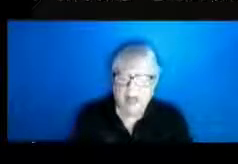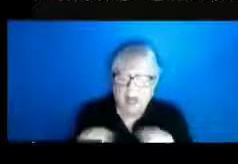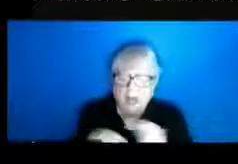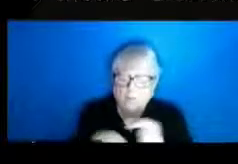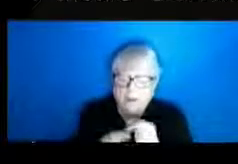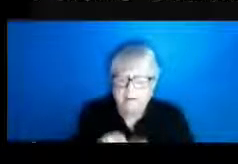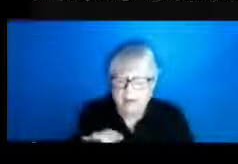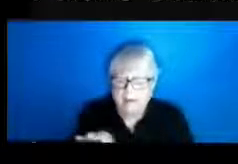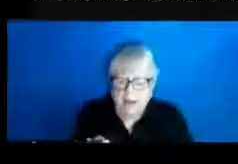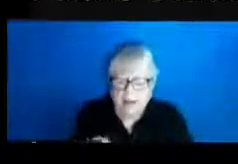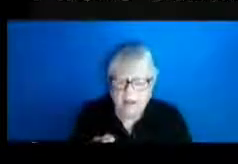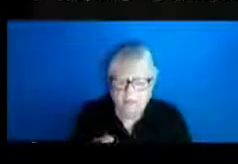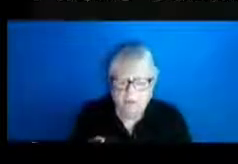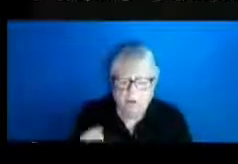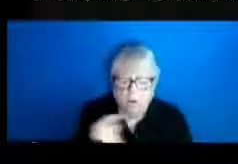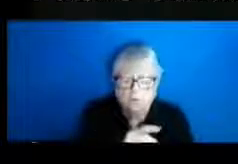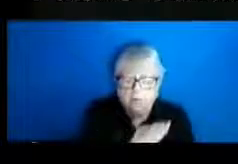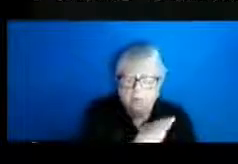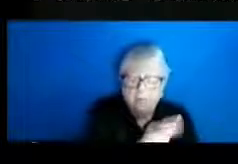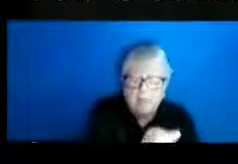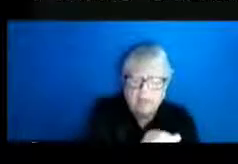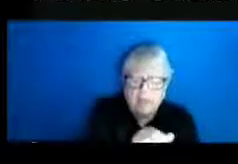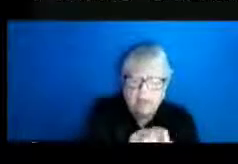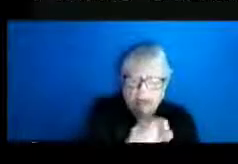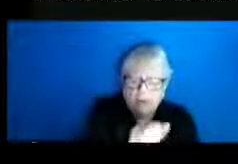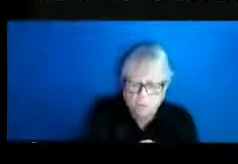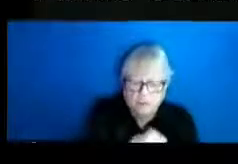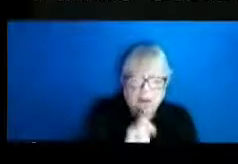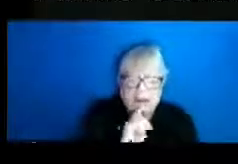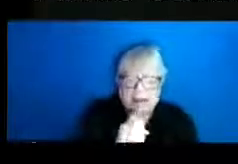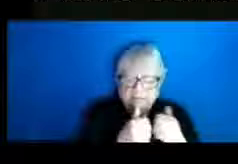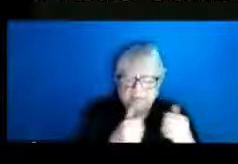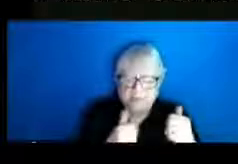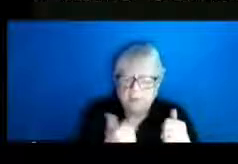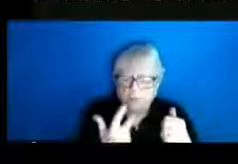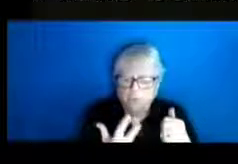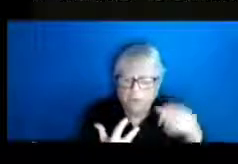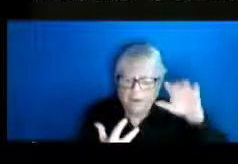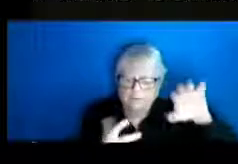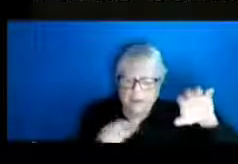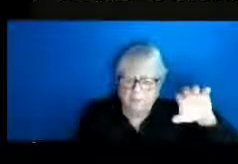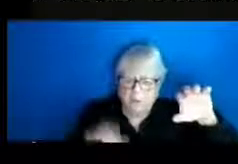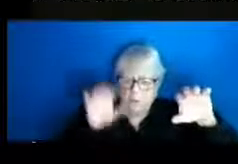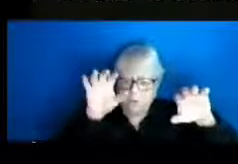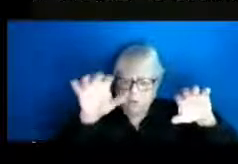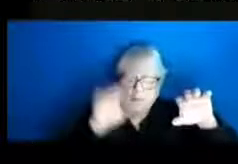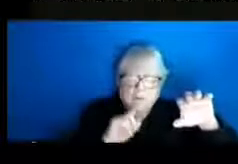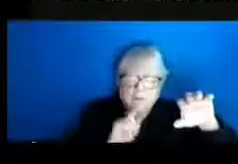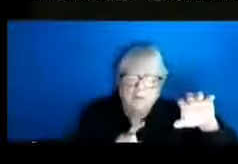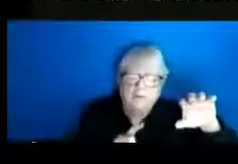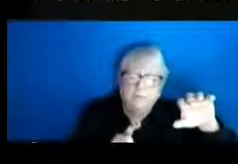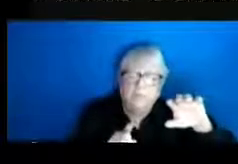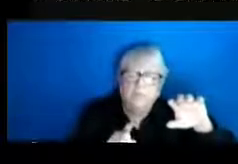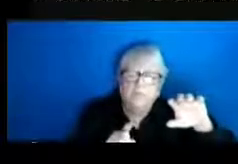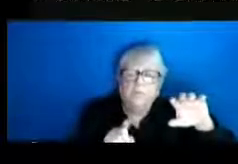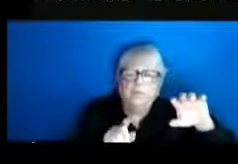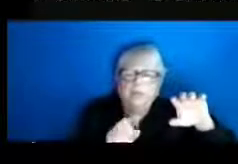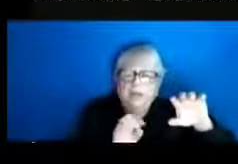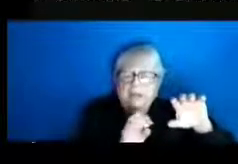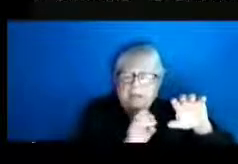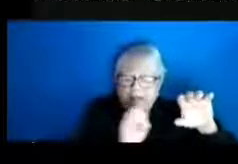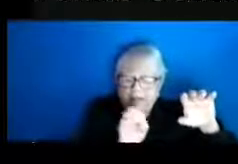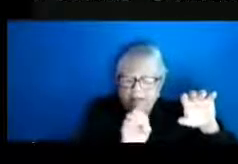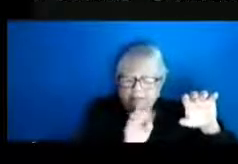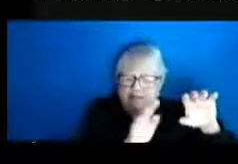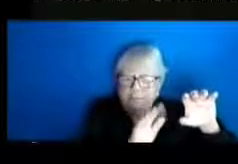going to carry us over into the Bay Area. I like to separate it into three separate regions. I'm going to focus on the East Bay, San Francisco region, and then the